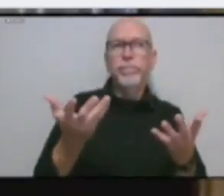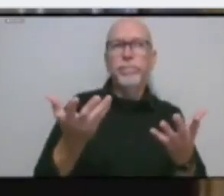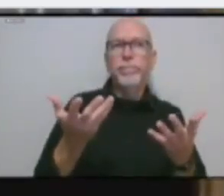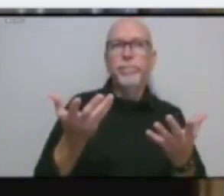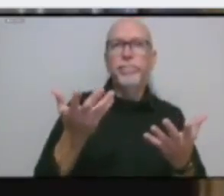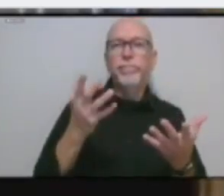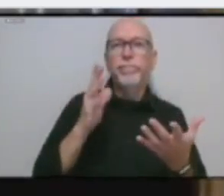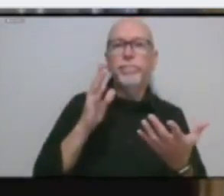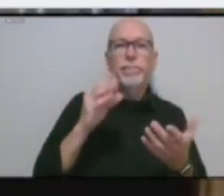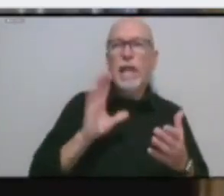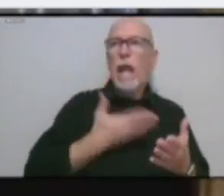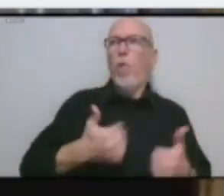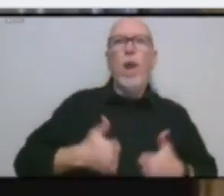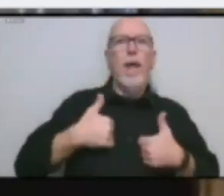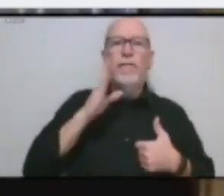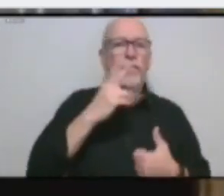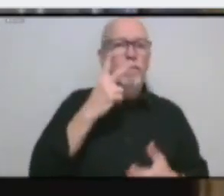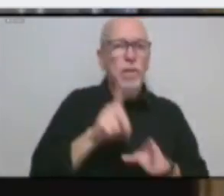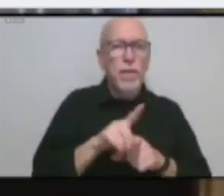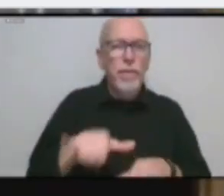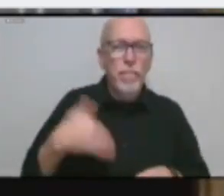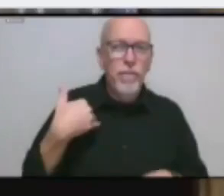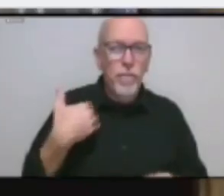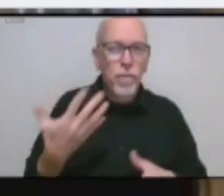unprecedented in all of our lifetimes, and